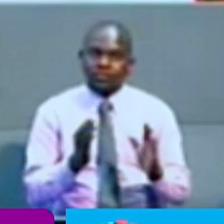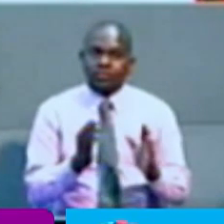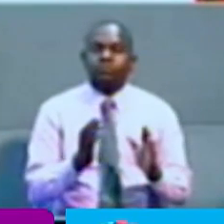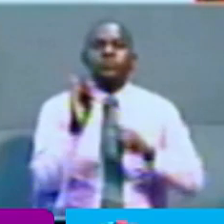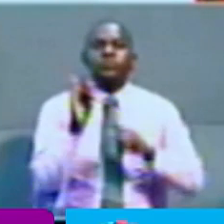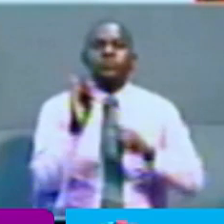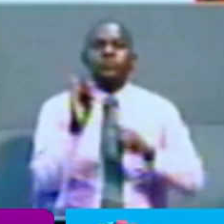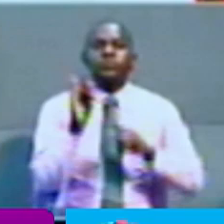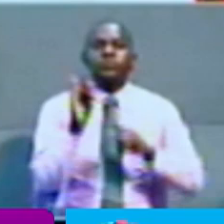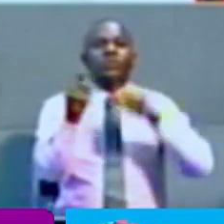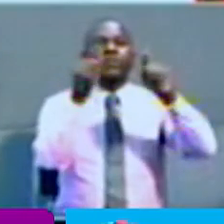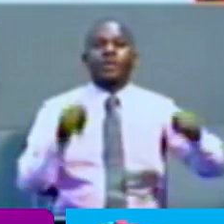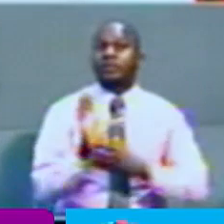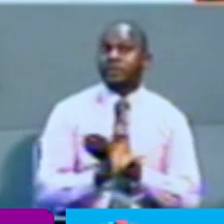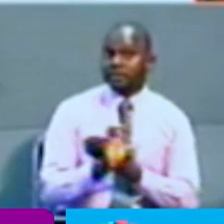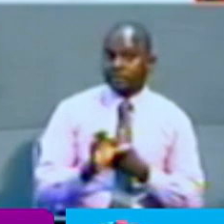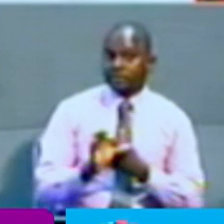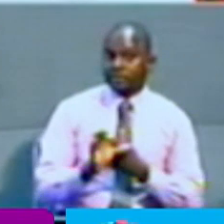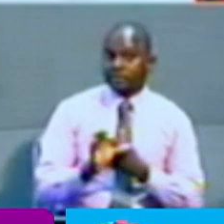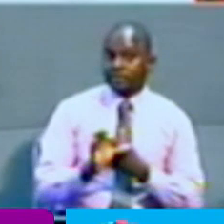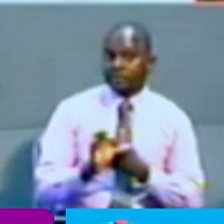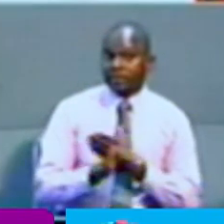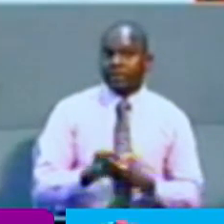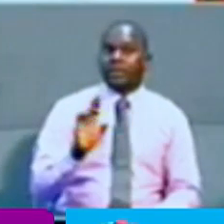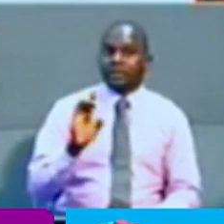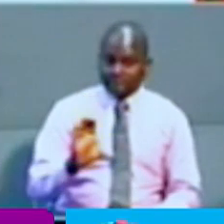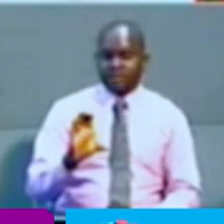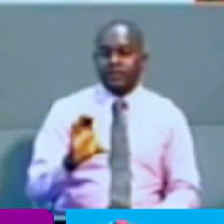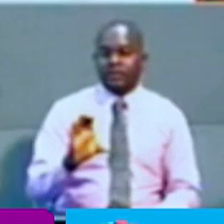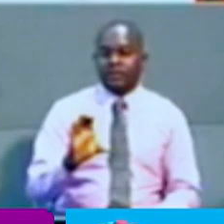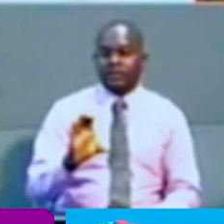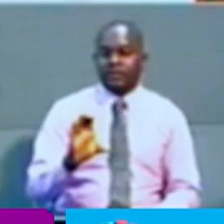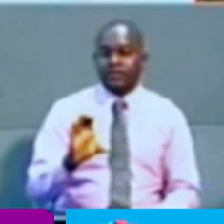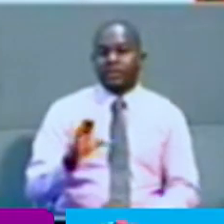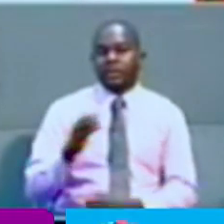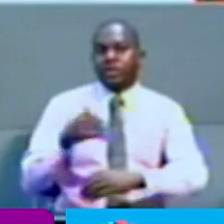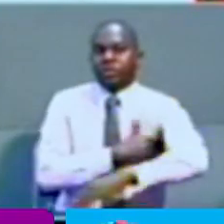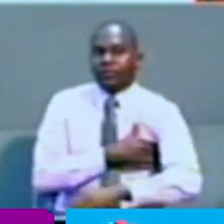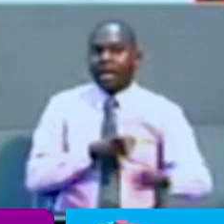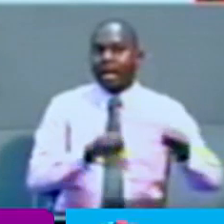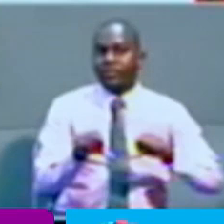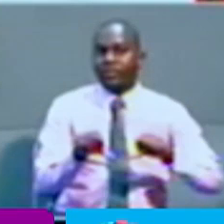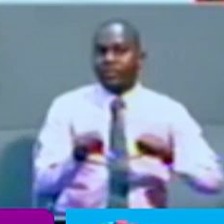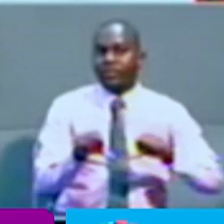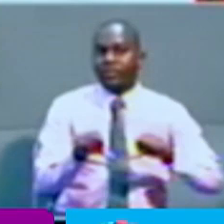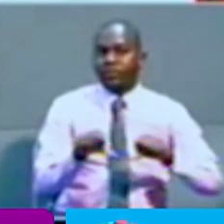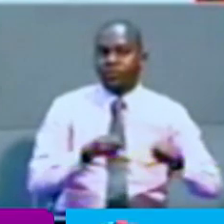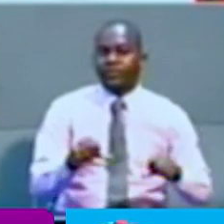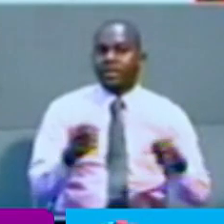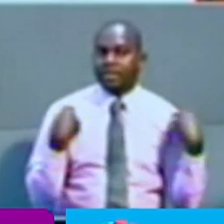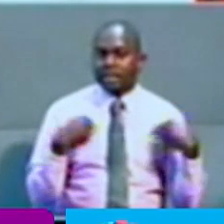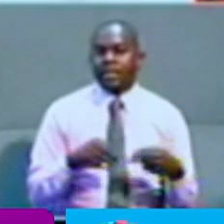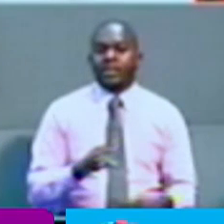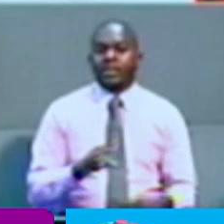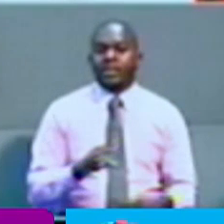Across the country, the resident district commissioners working with the chief administrative officers and their